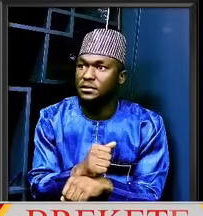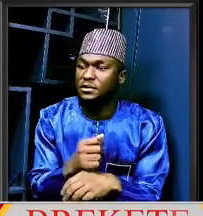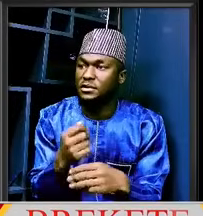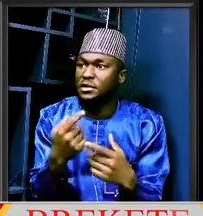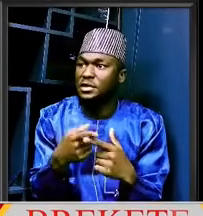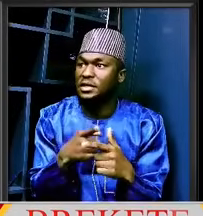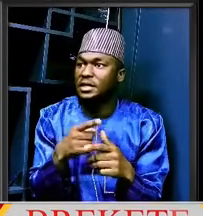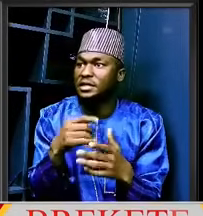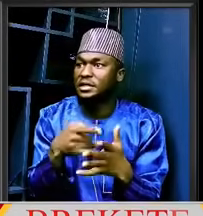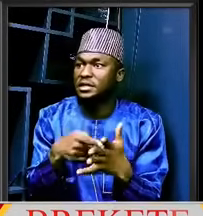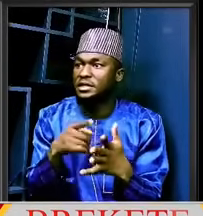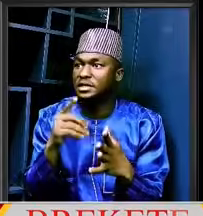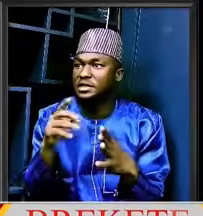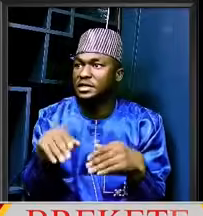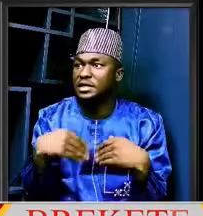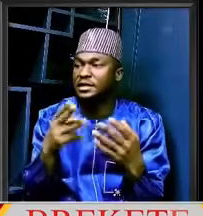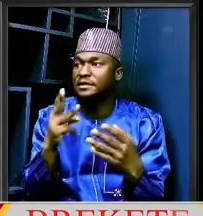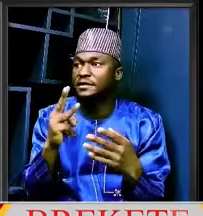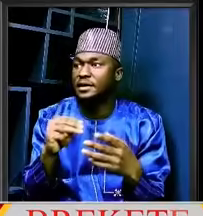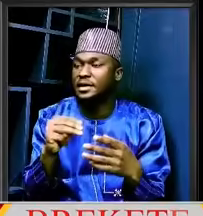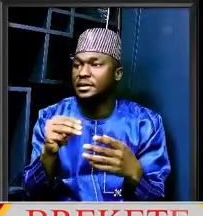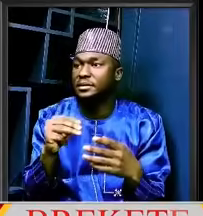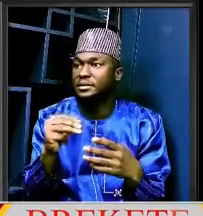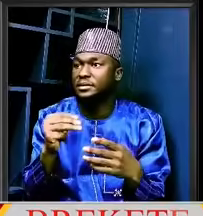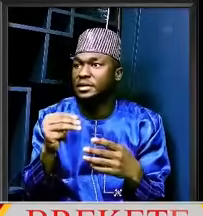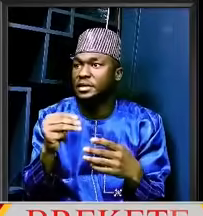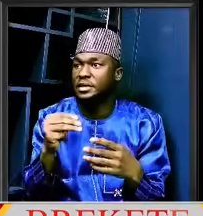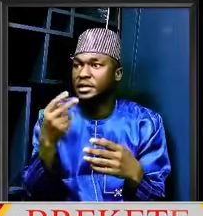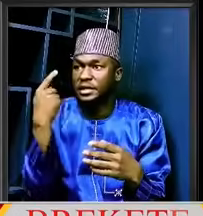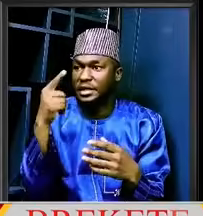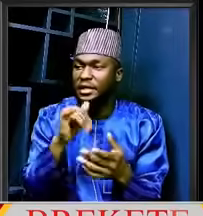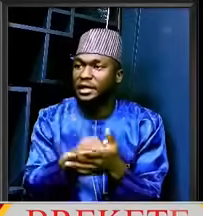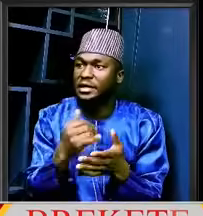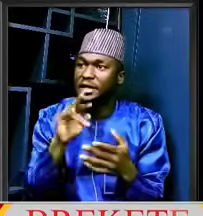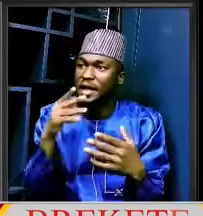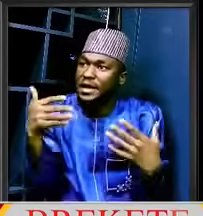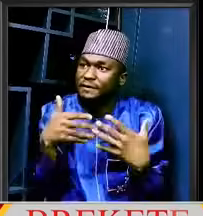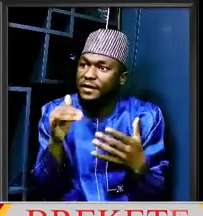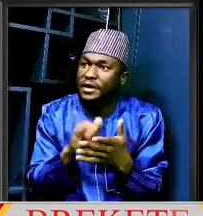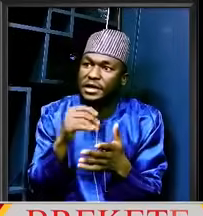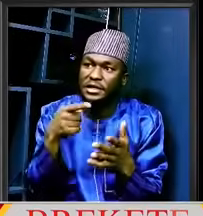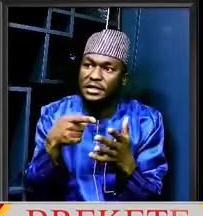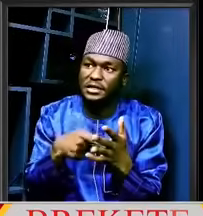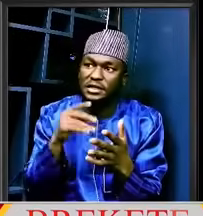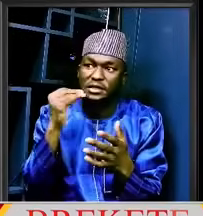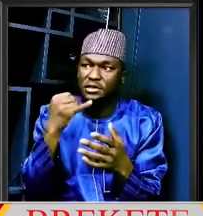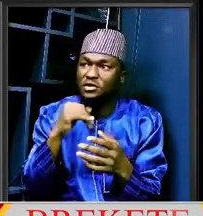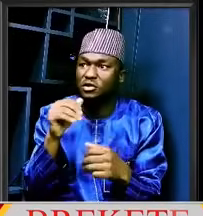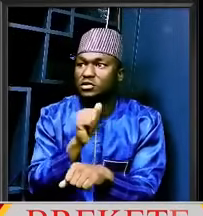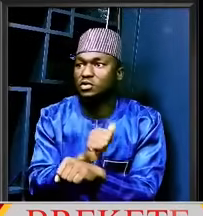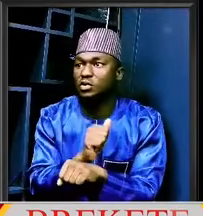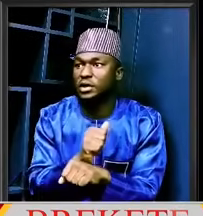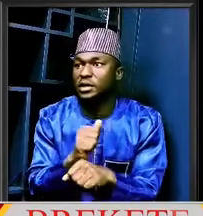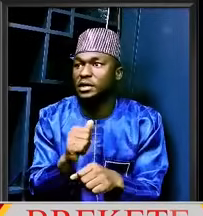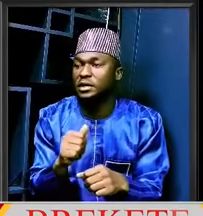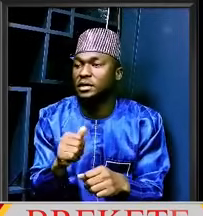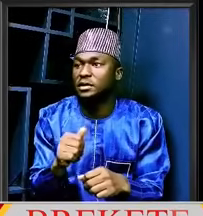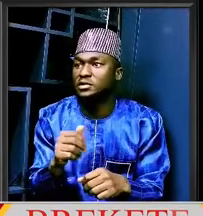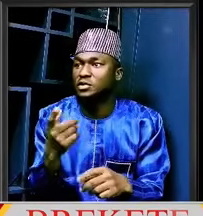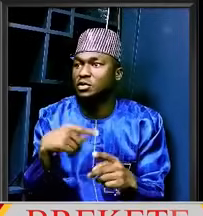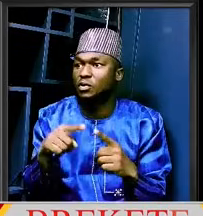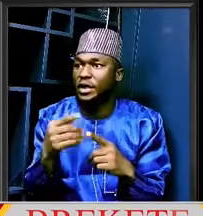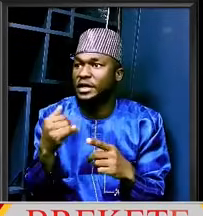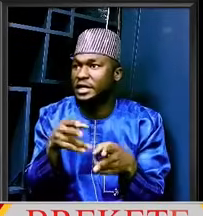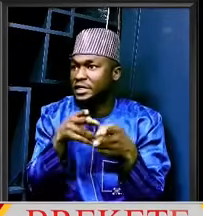it. Because when the police came that time, they were afraid that maybe that thing is not working. That's why they retreated. So as